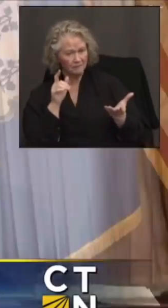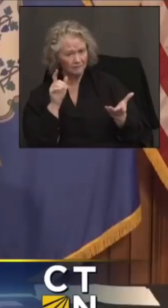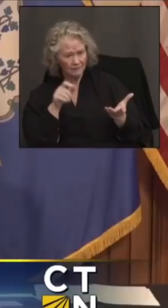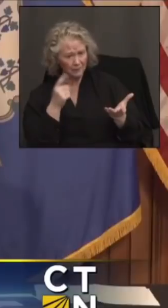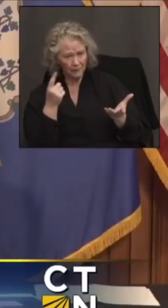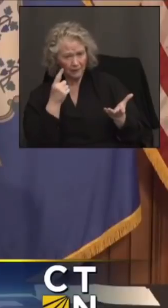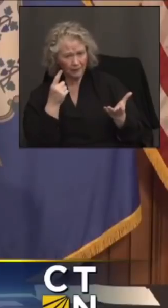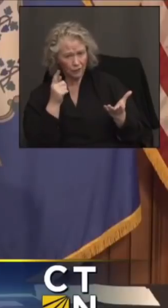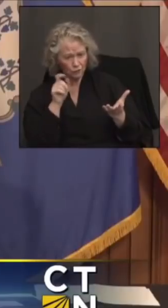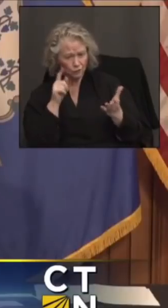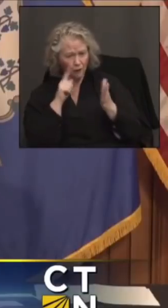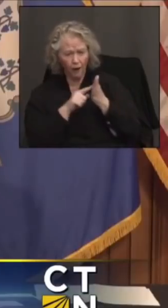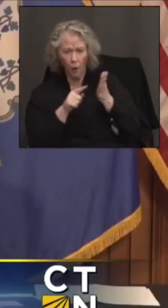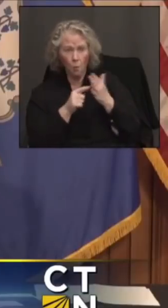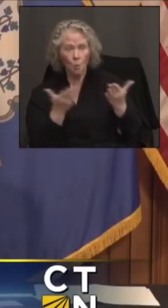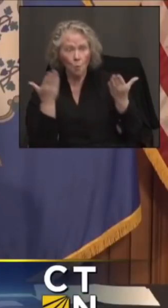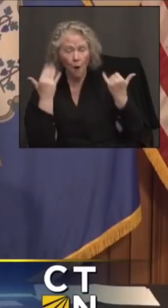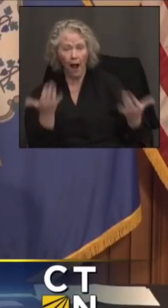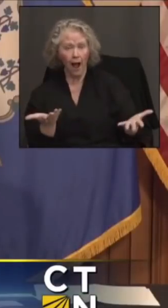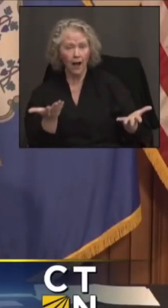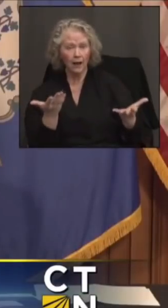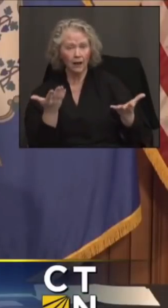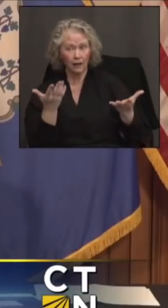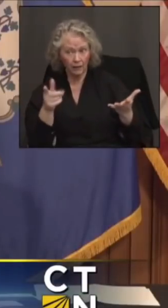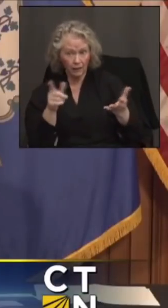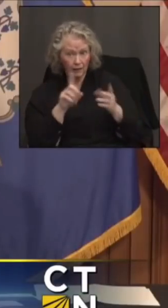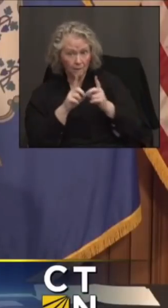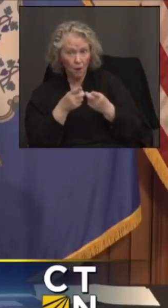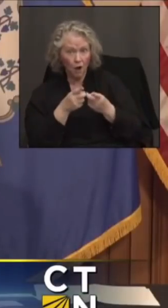into why this is happening? Is the Department of Health